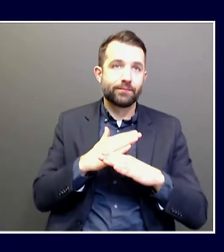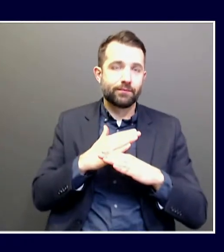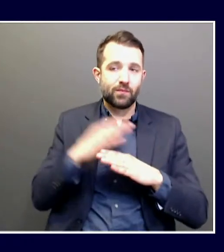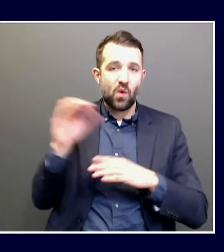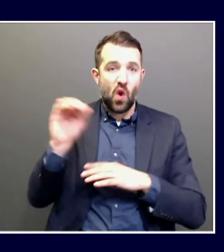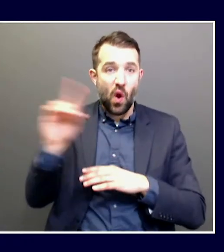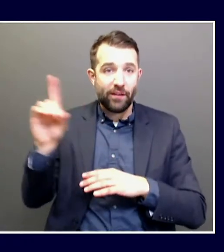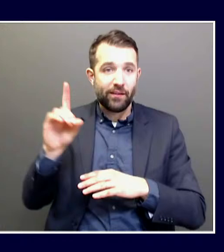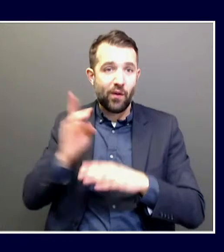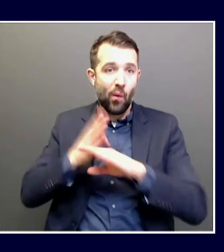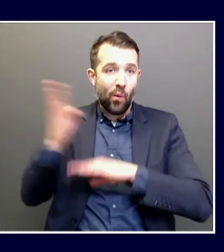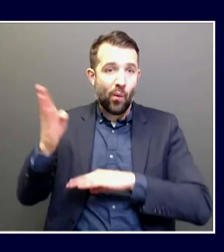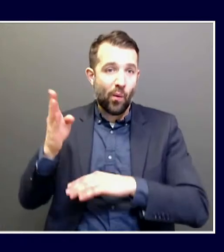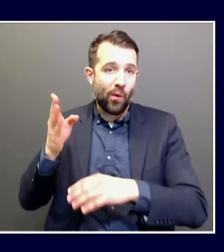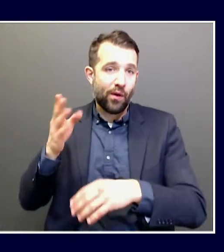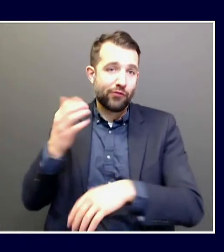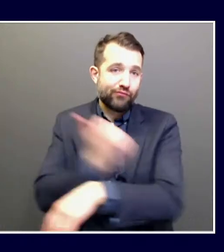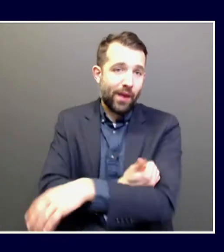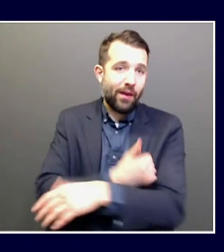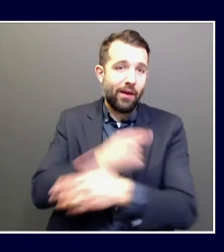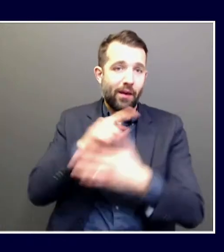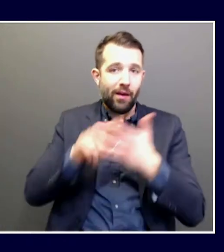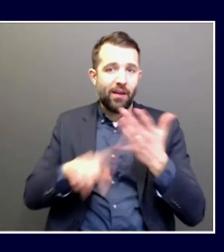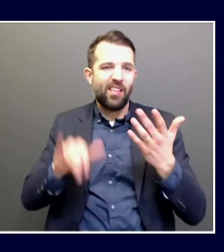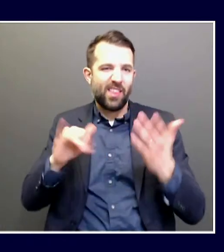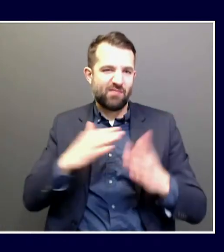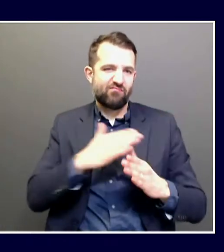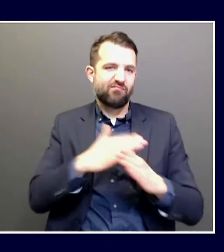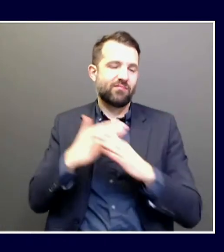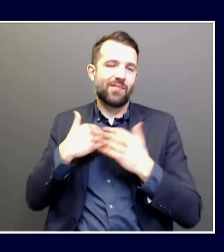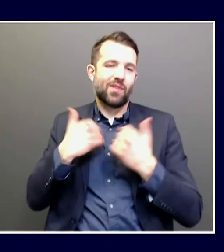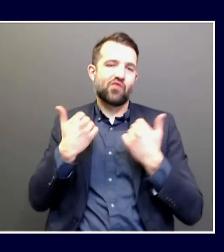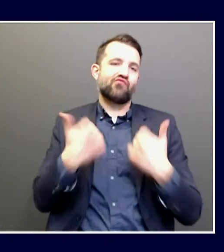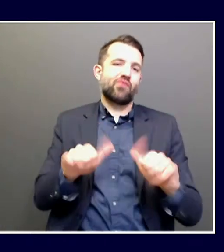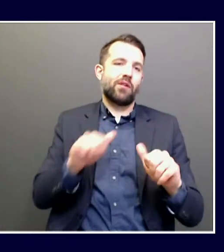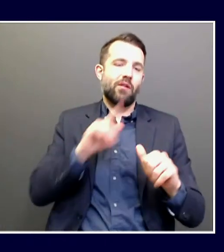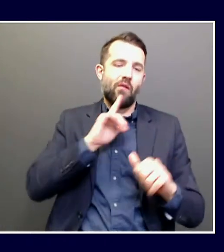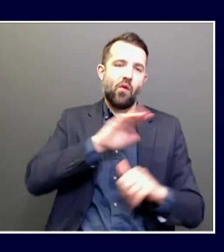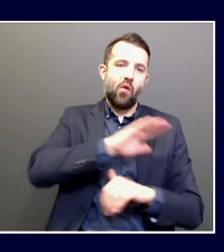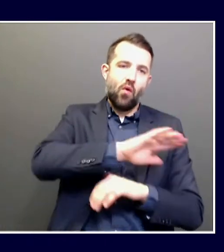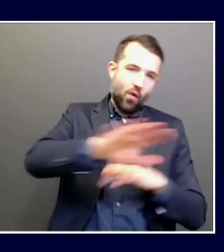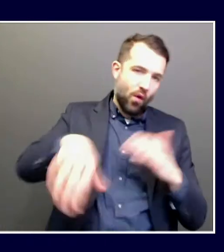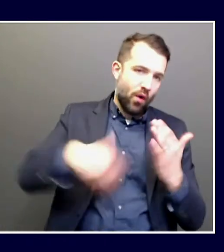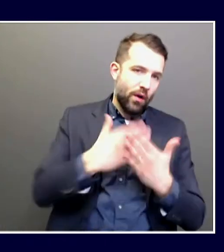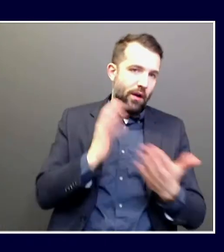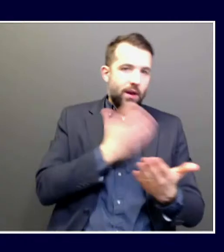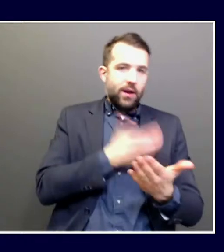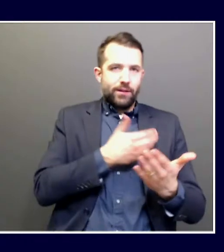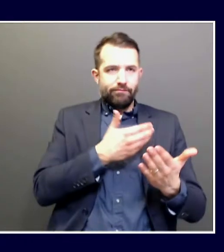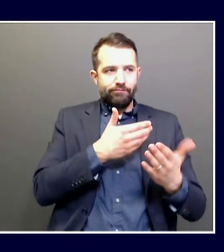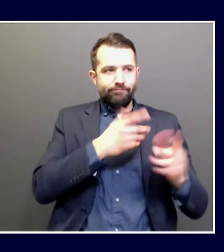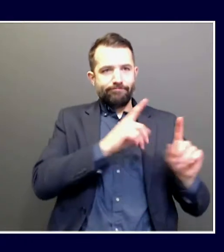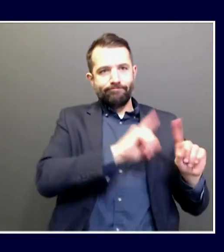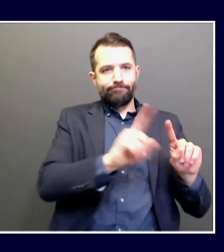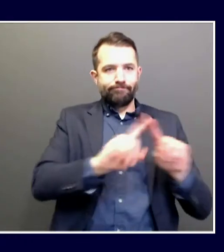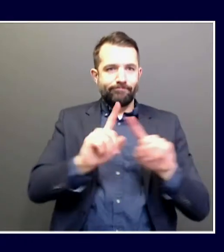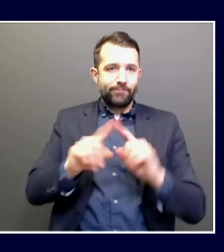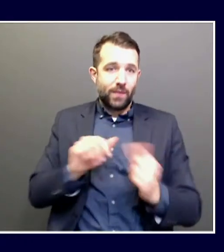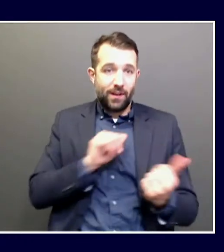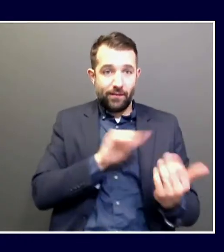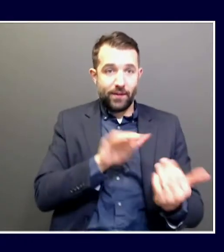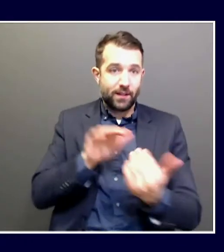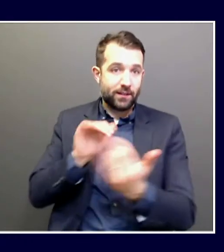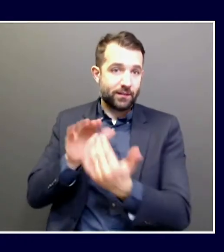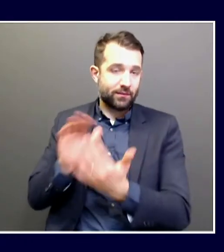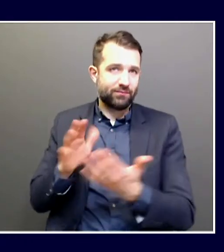And we continue to look at all of our different indicators to see what, if anything, do we need to be